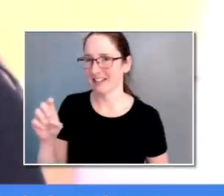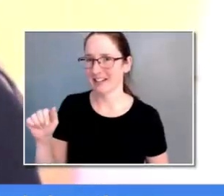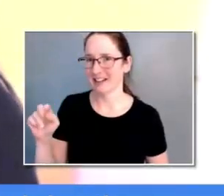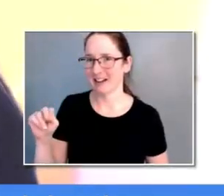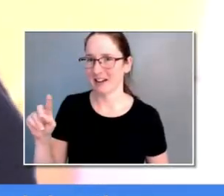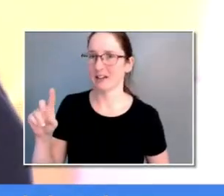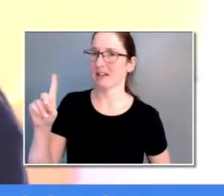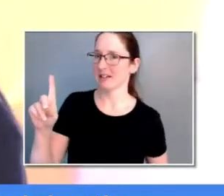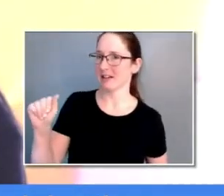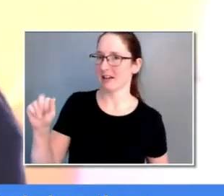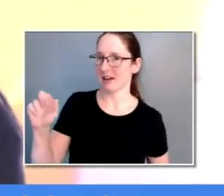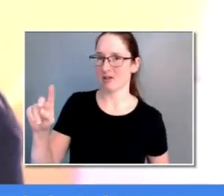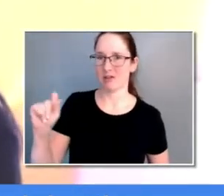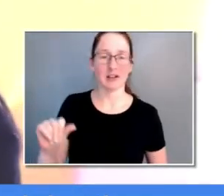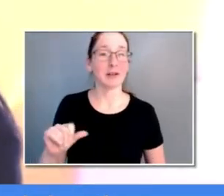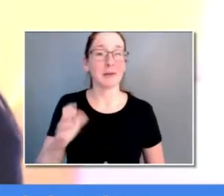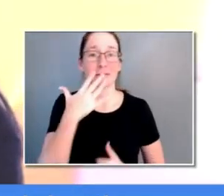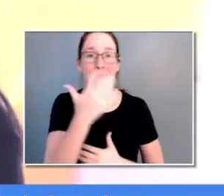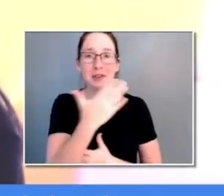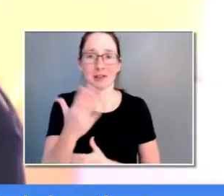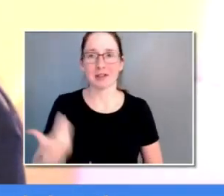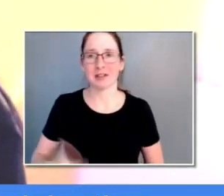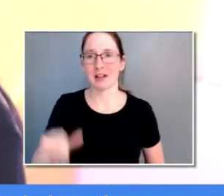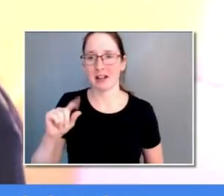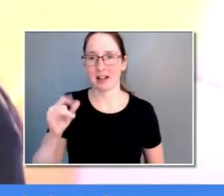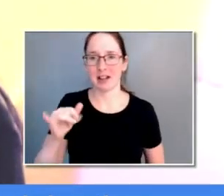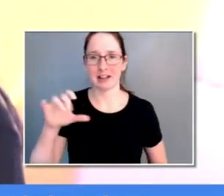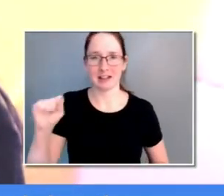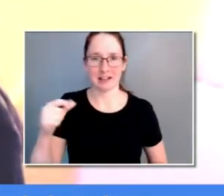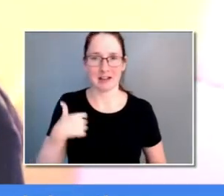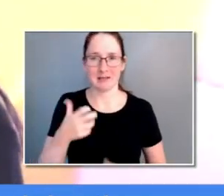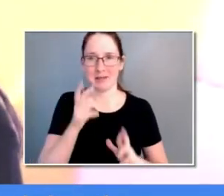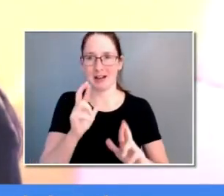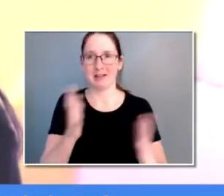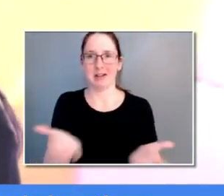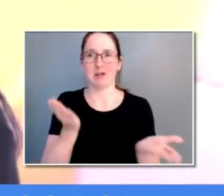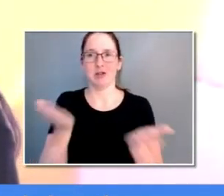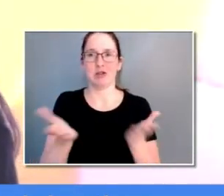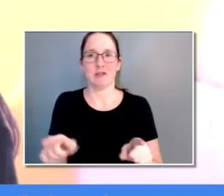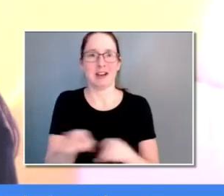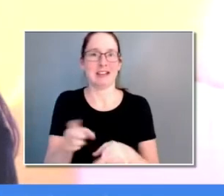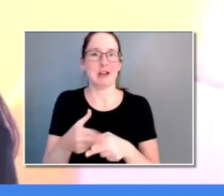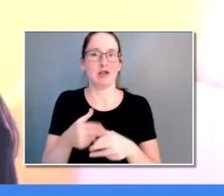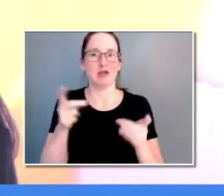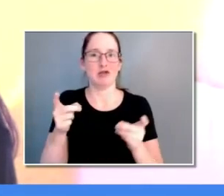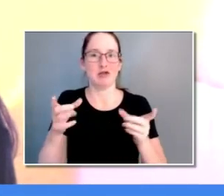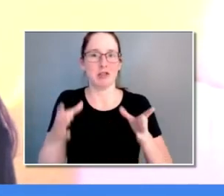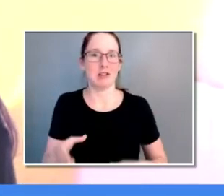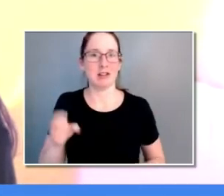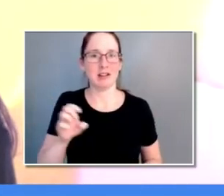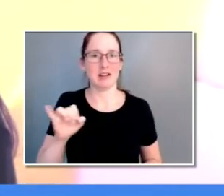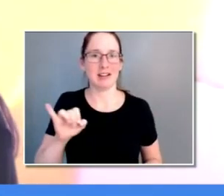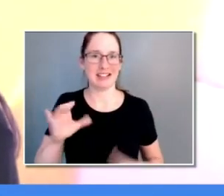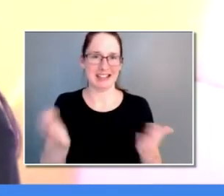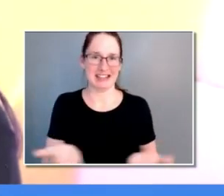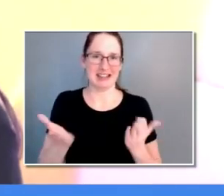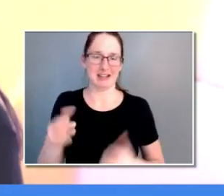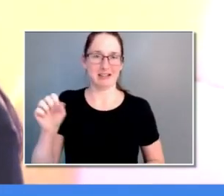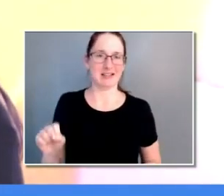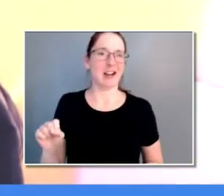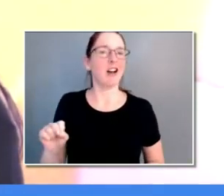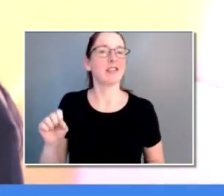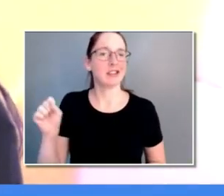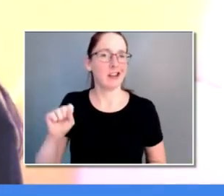morning, Seattle Colleges community. My name is Alexis Burris, and I'm honored to serve as the interim director of the EDIC here at South Seattle